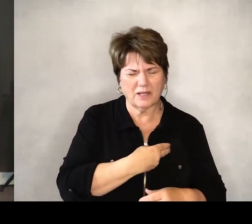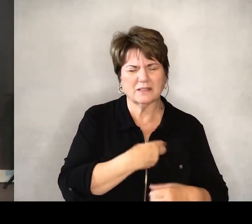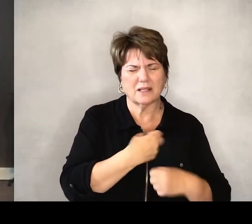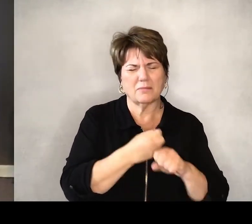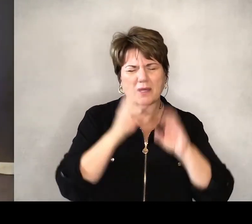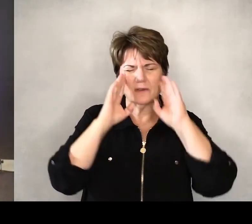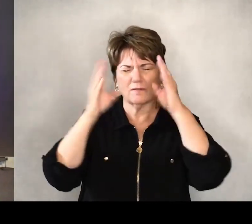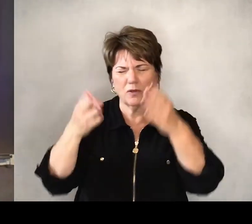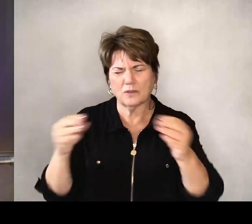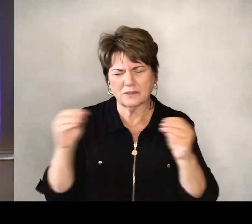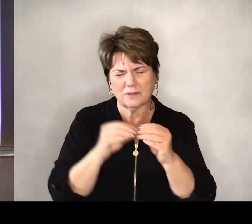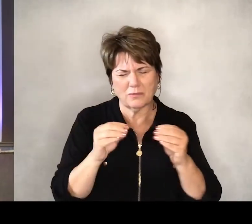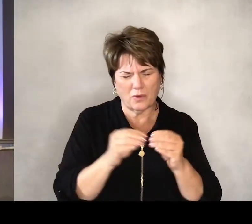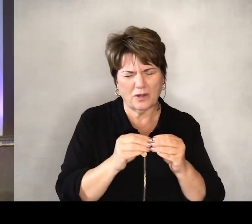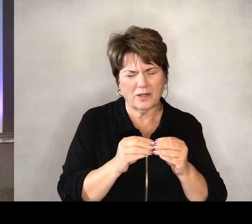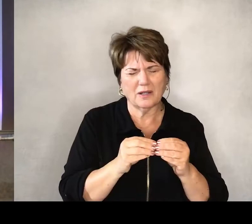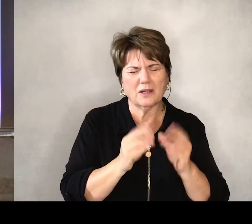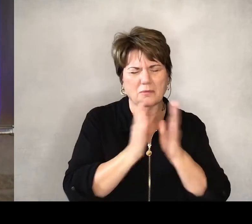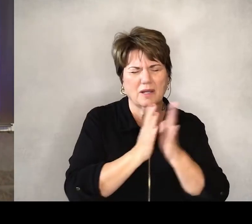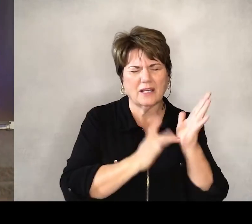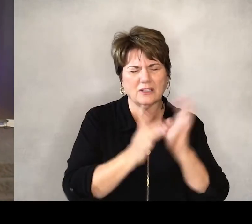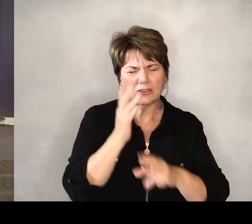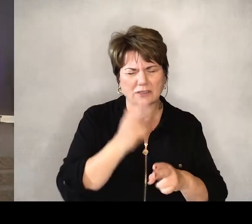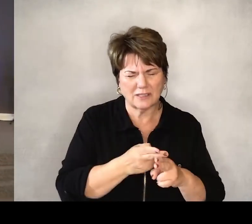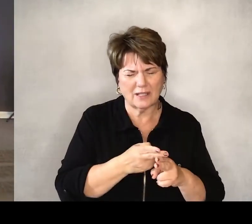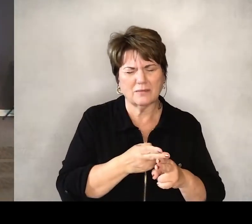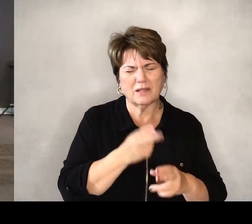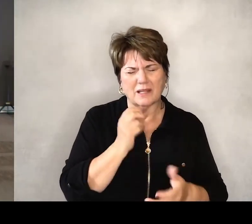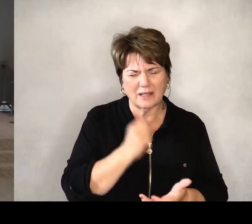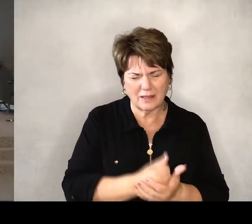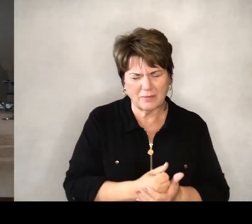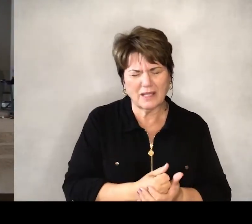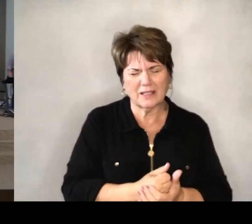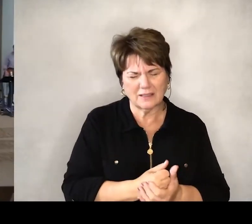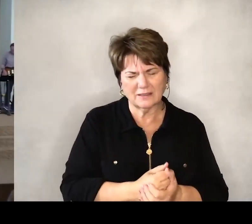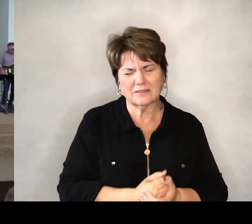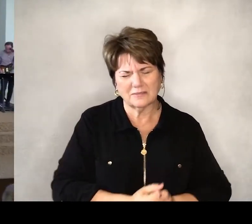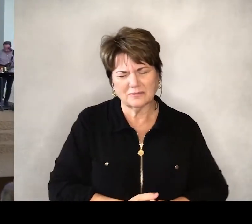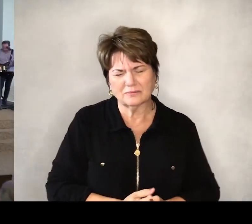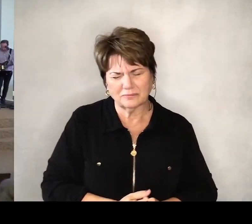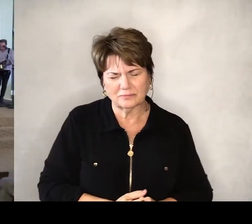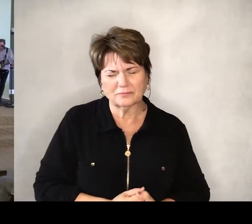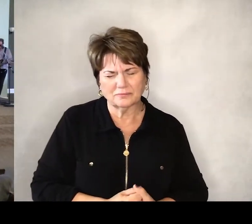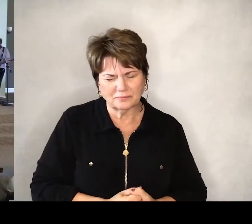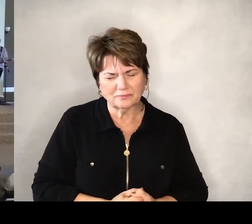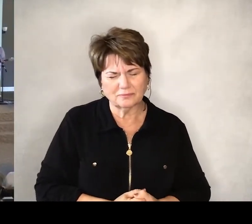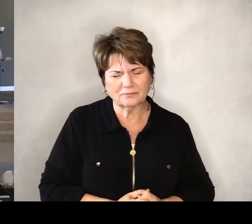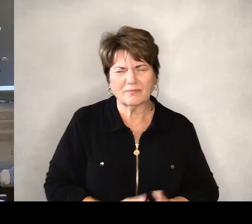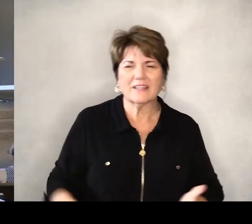you at the center more. We pray this in Jesus' name. Amen.